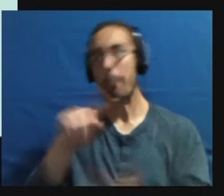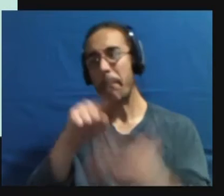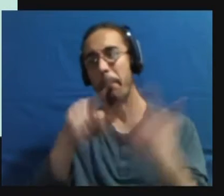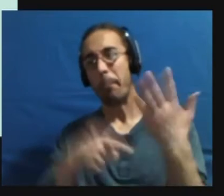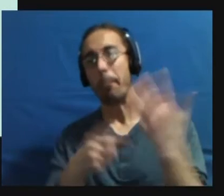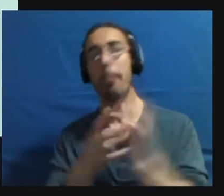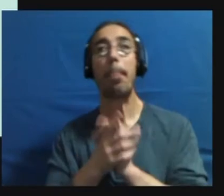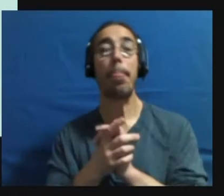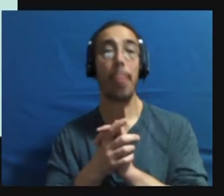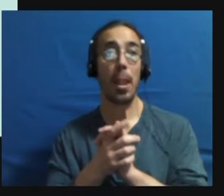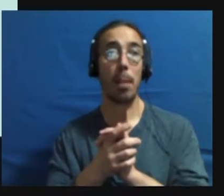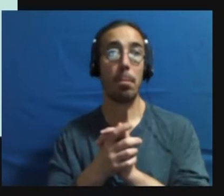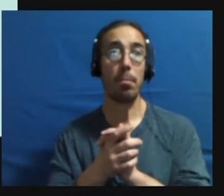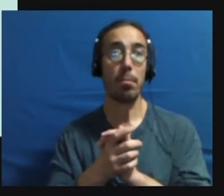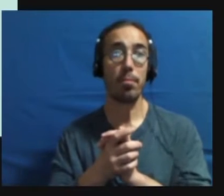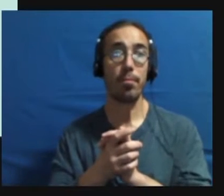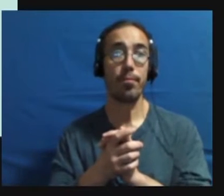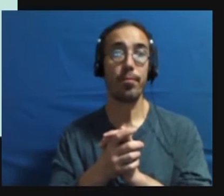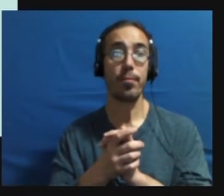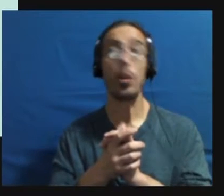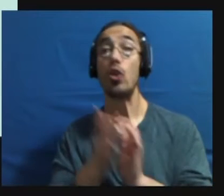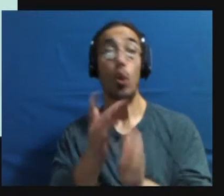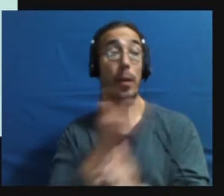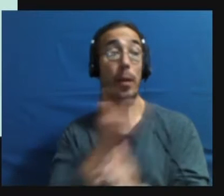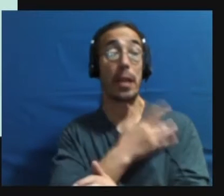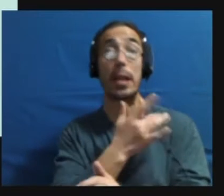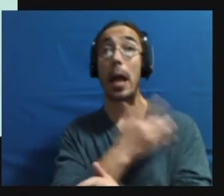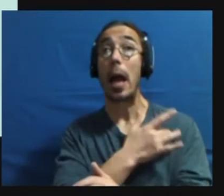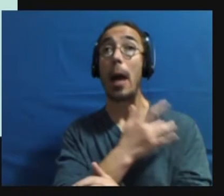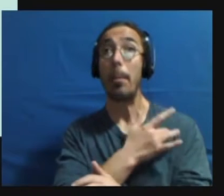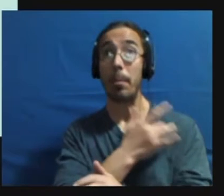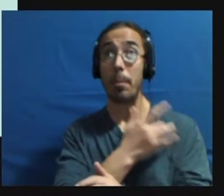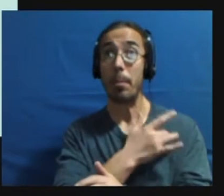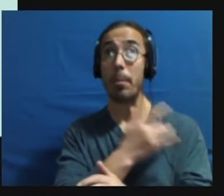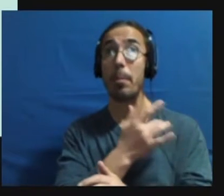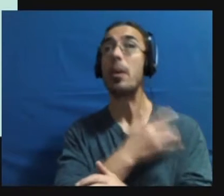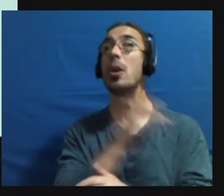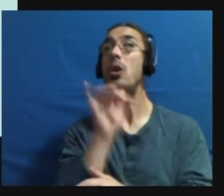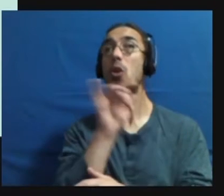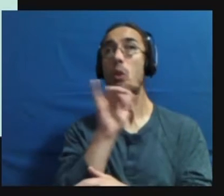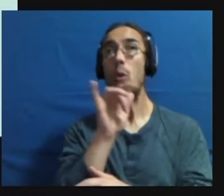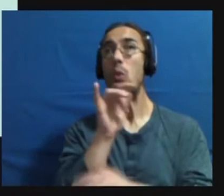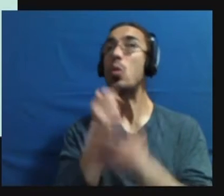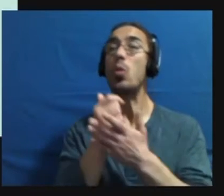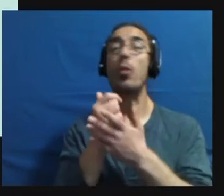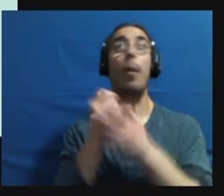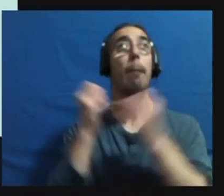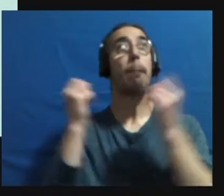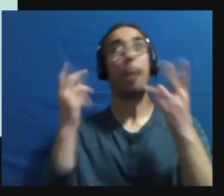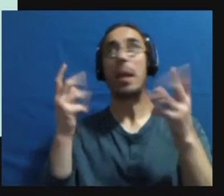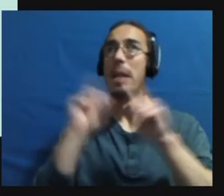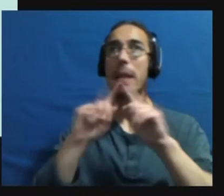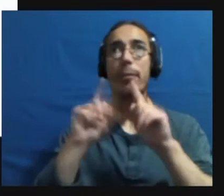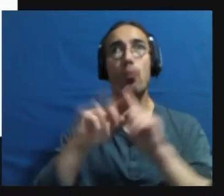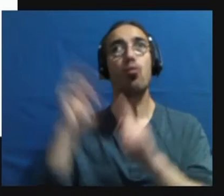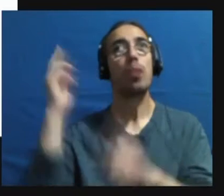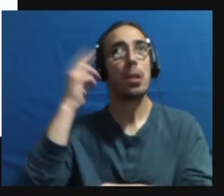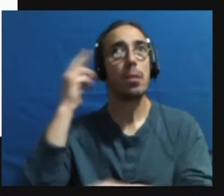tap into self-stimulating behavior repetitively for a multitude of reasons.